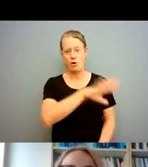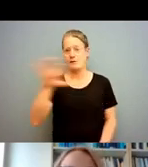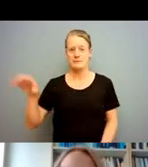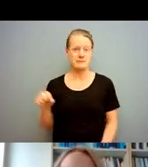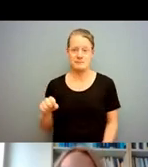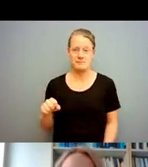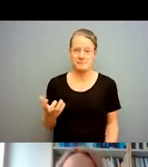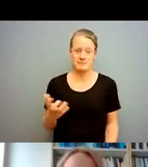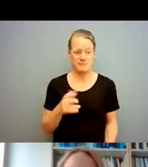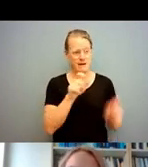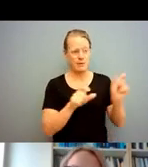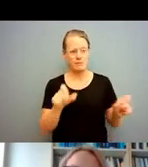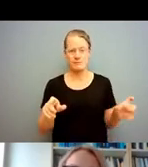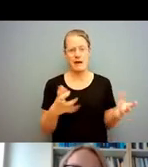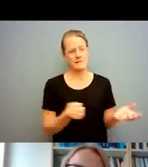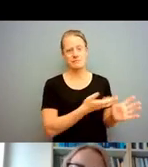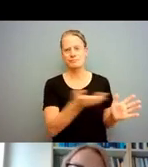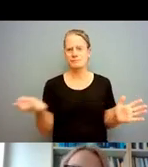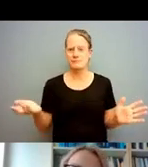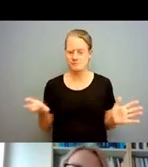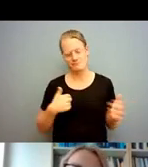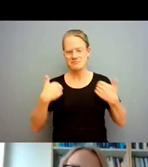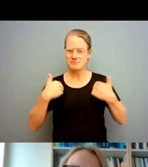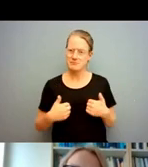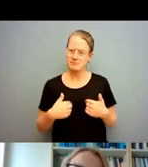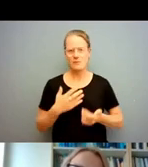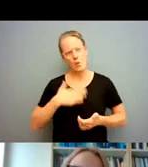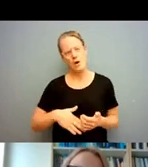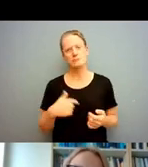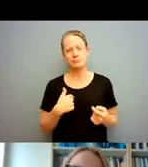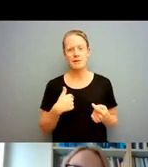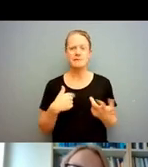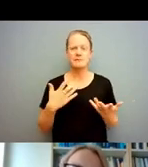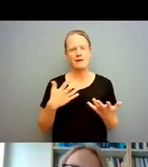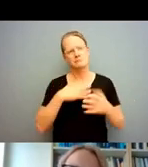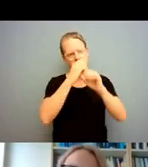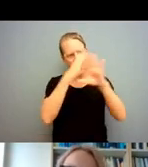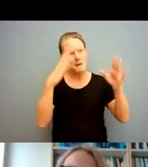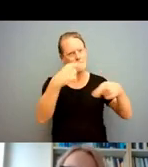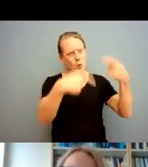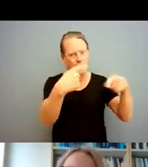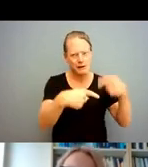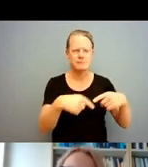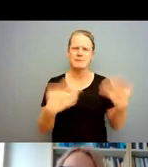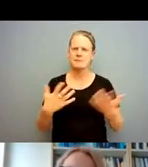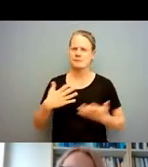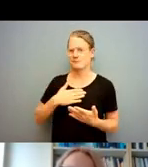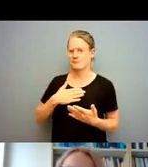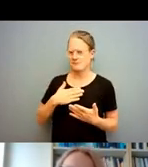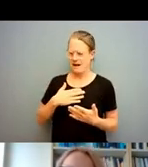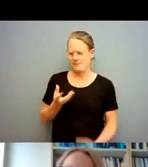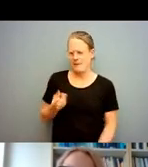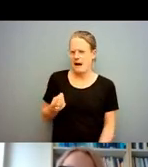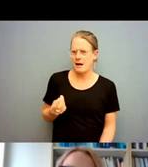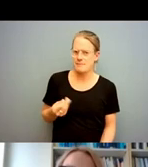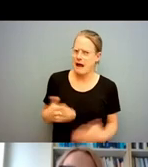to decide their political status and pursue economic, social, and cultural development. For a